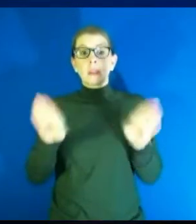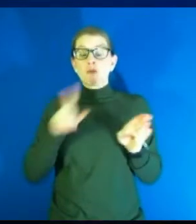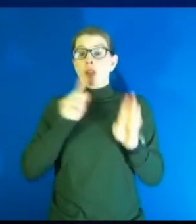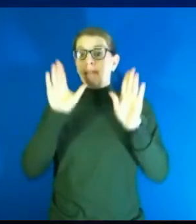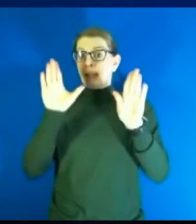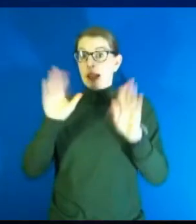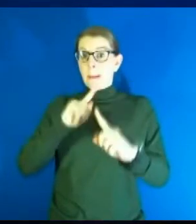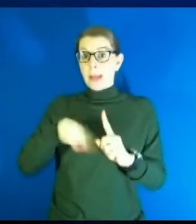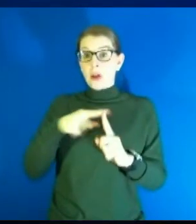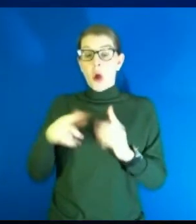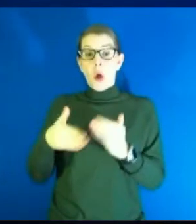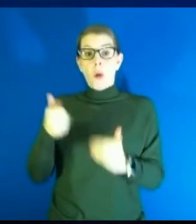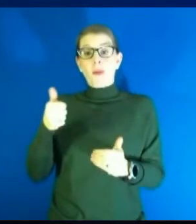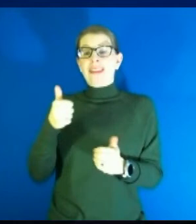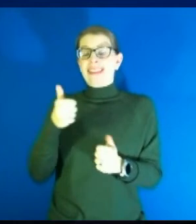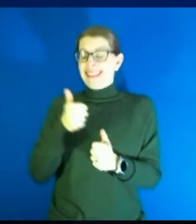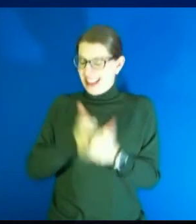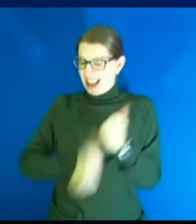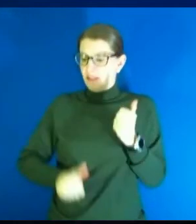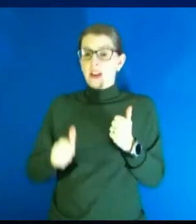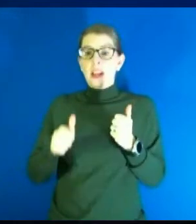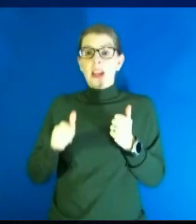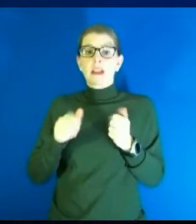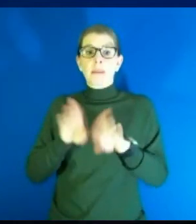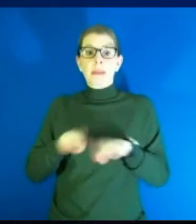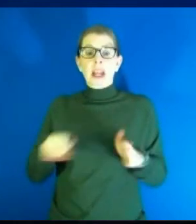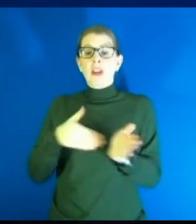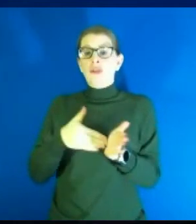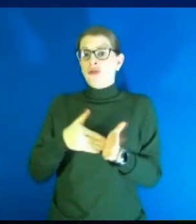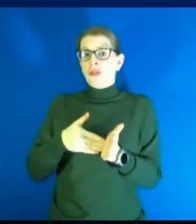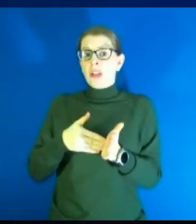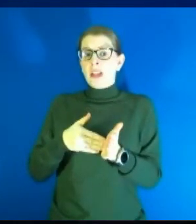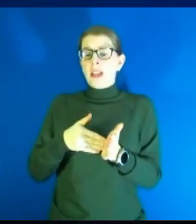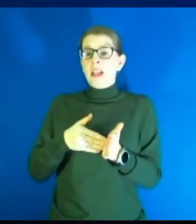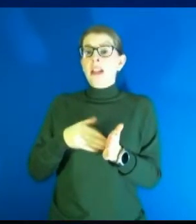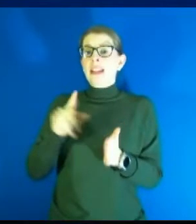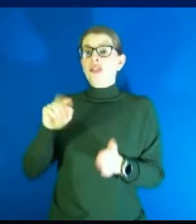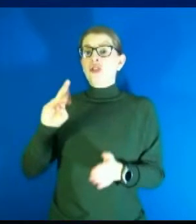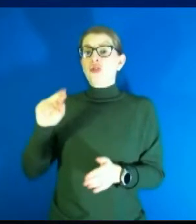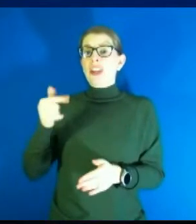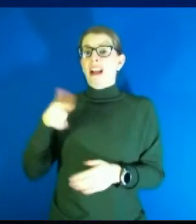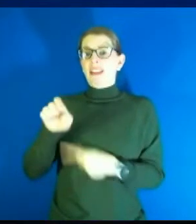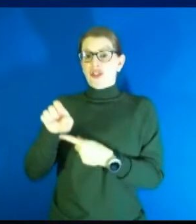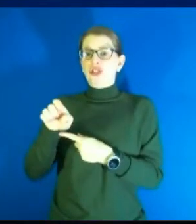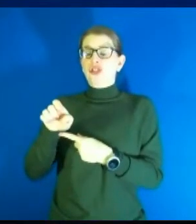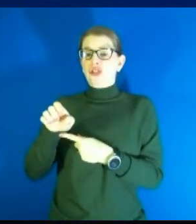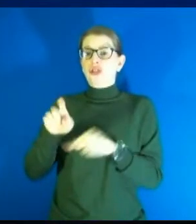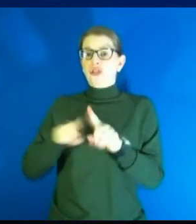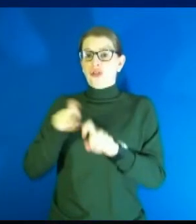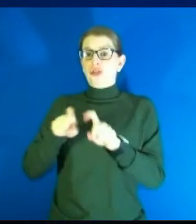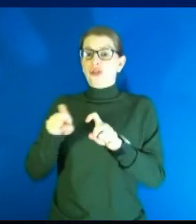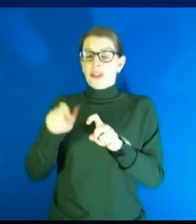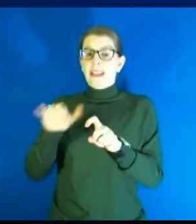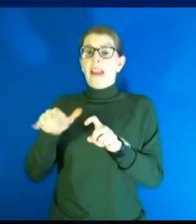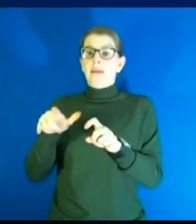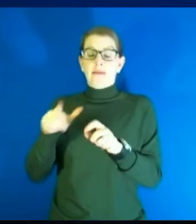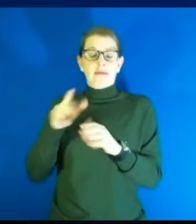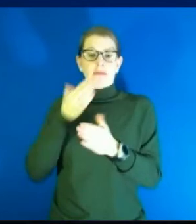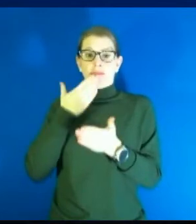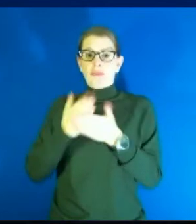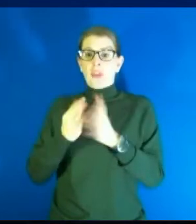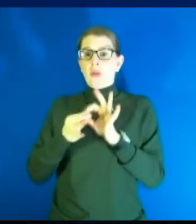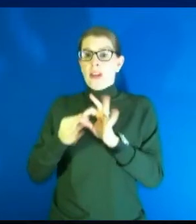almost every pediatric practice in the country is their nurse triage line. And often you have a relationship established